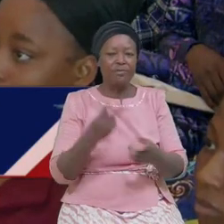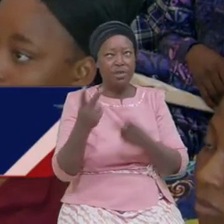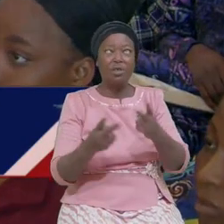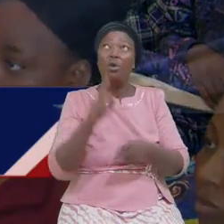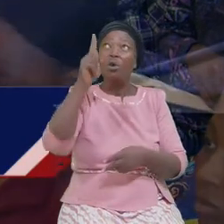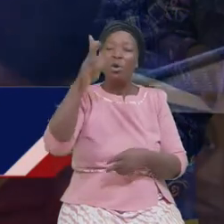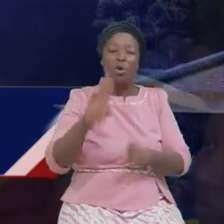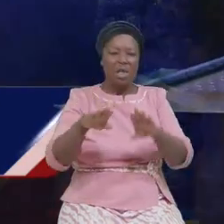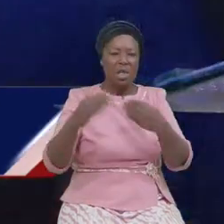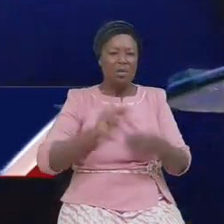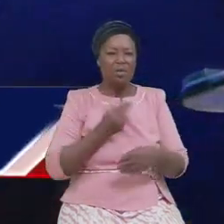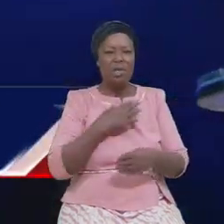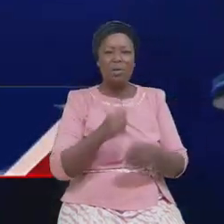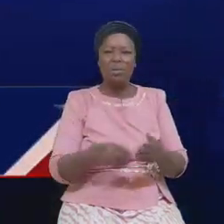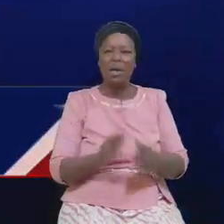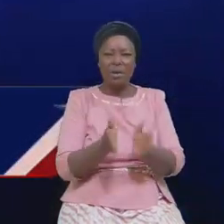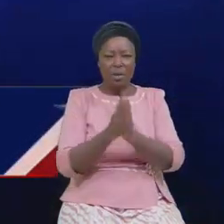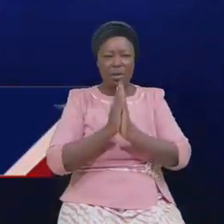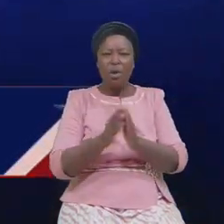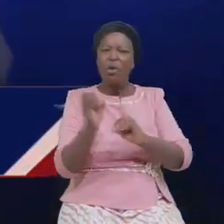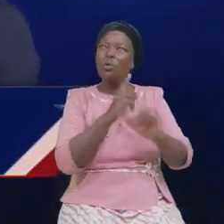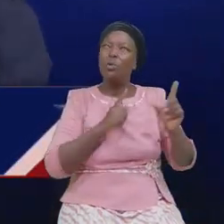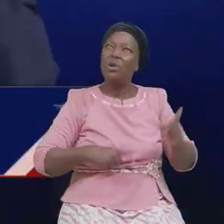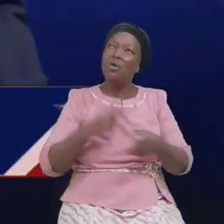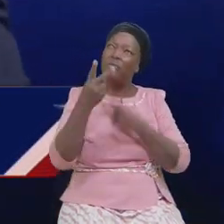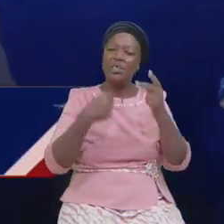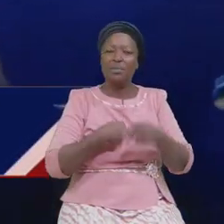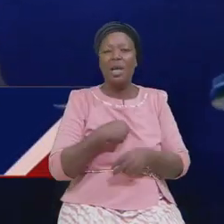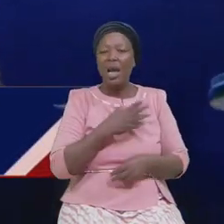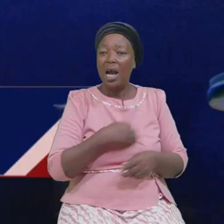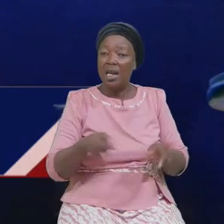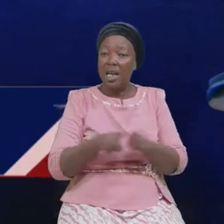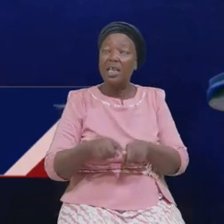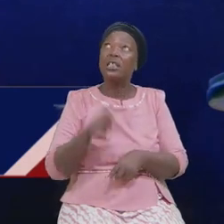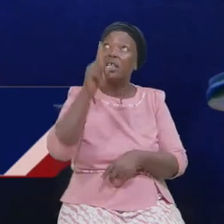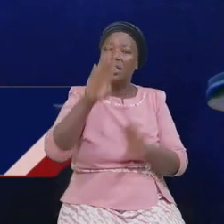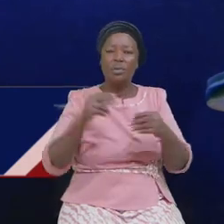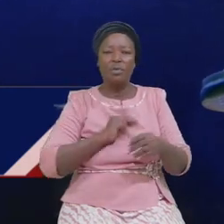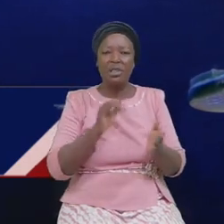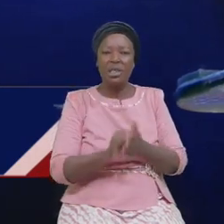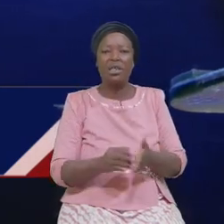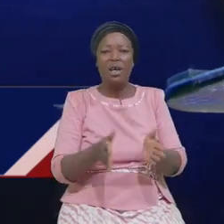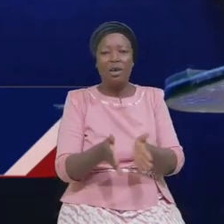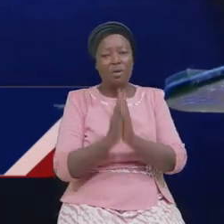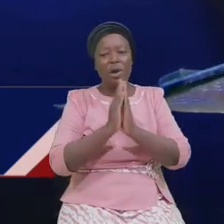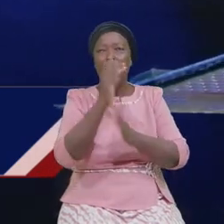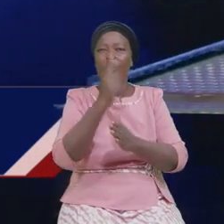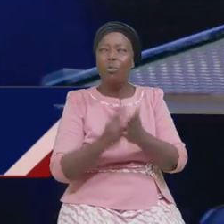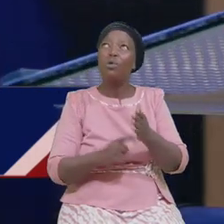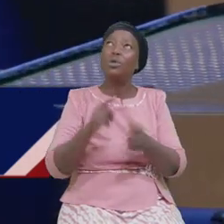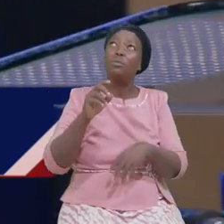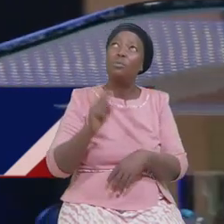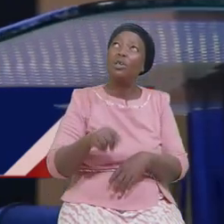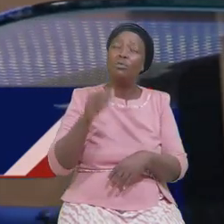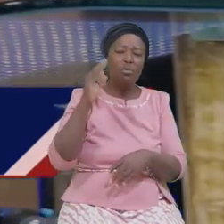our request. Oh Lord, visit me. And as he grants us that request, what does he do, and